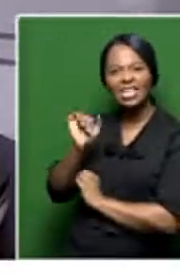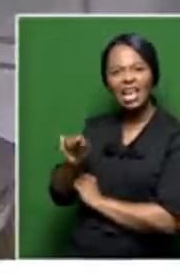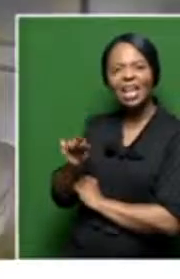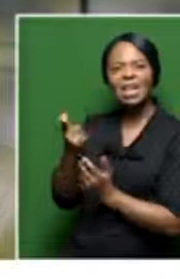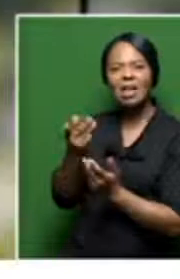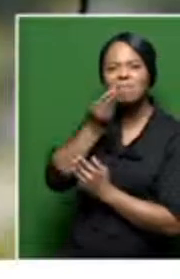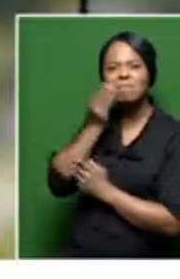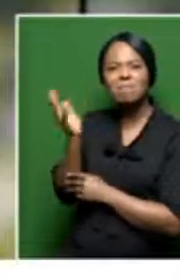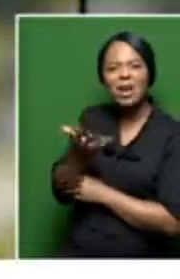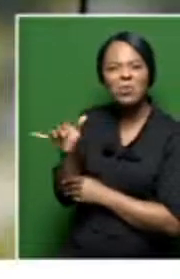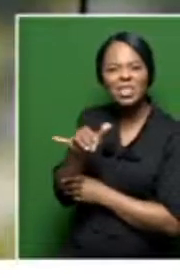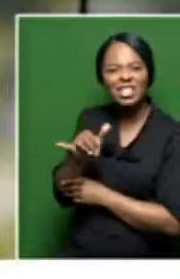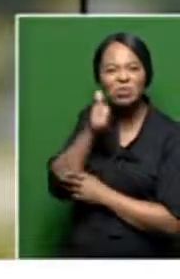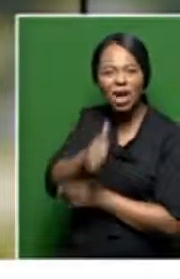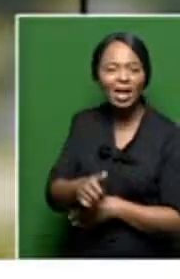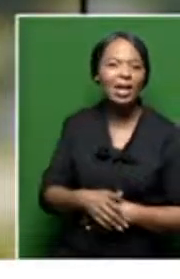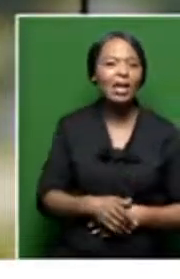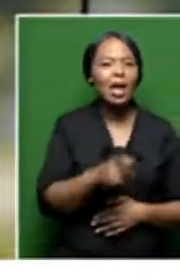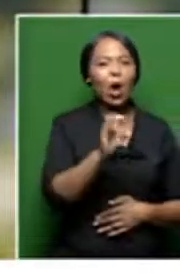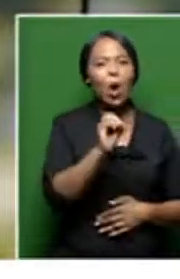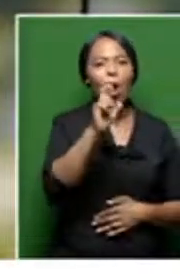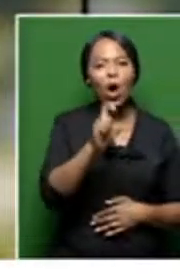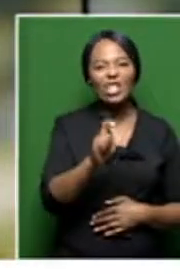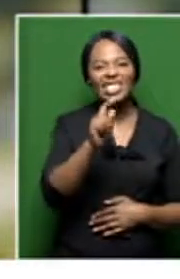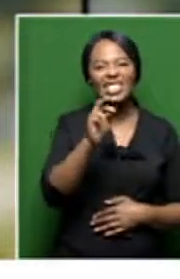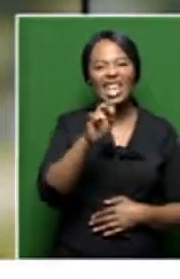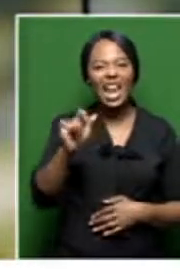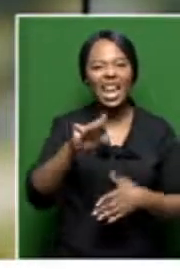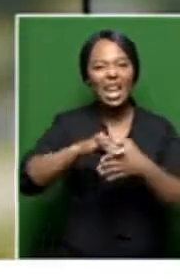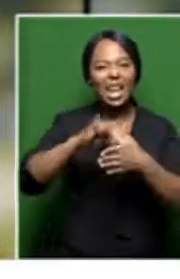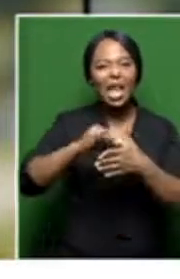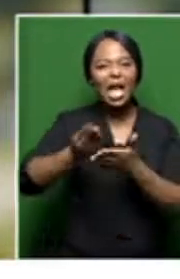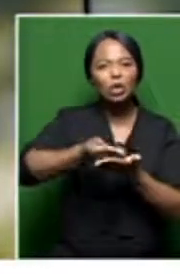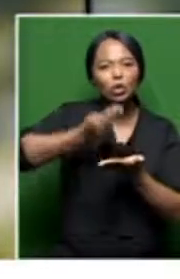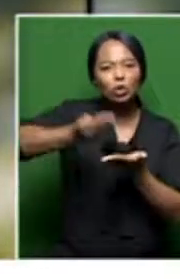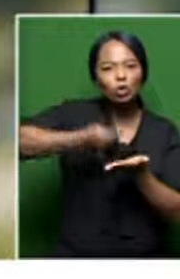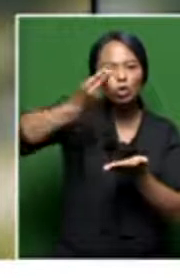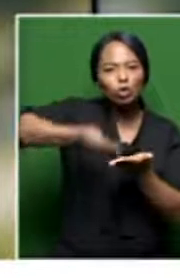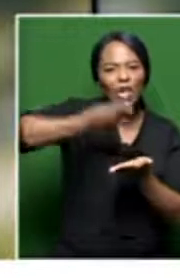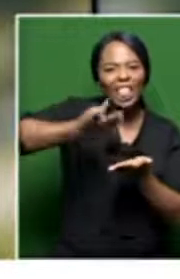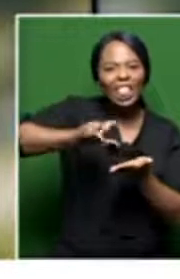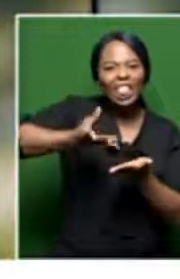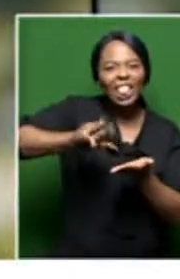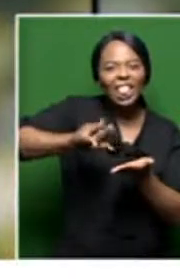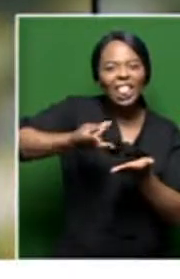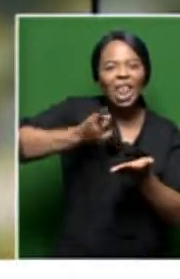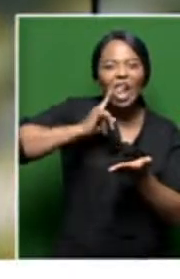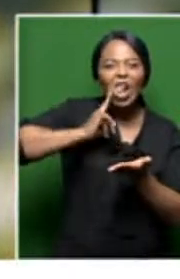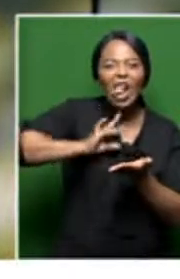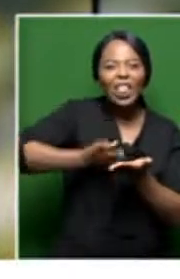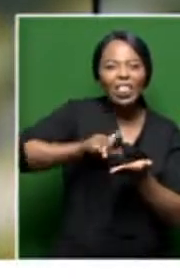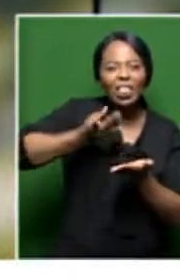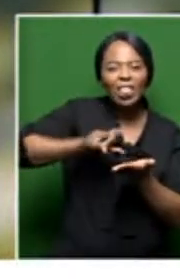say oxtail. I love doing an Asian oxtail. Sweet, Asian oxtail? Yeah, sweet, Haibo. Sticky, dark,